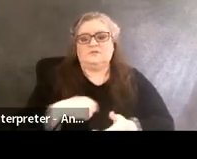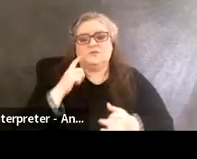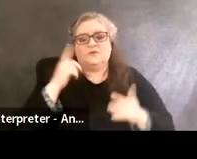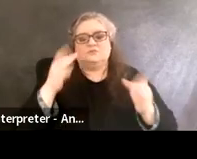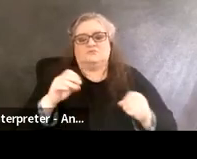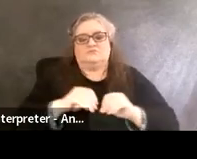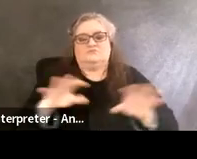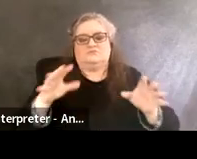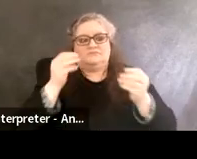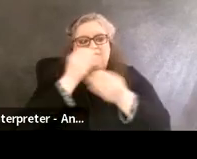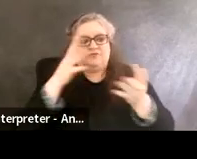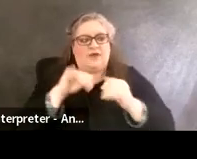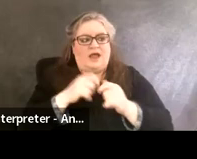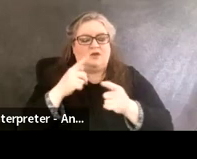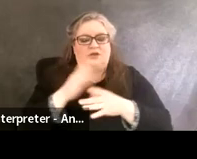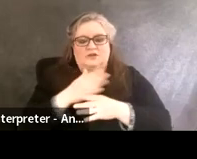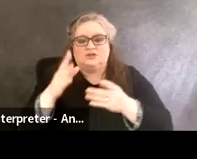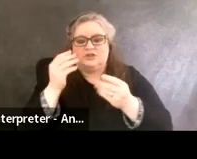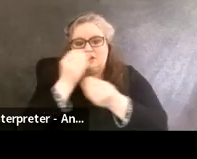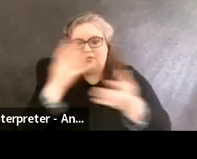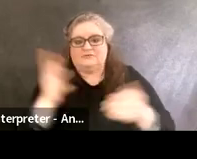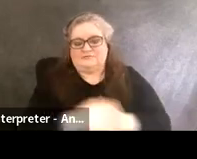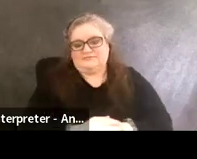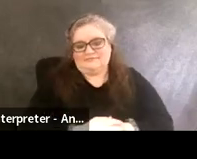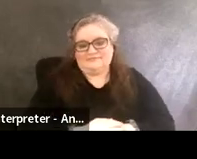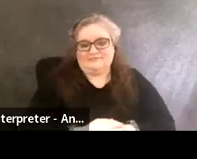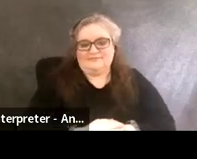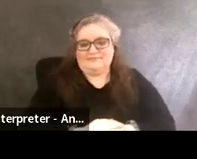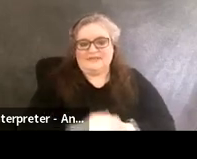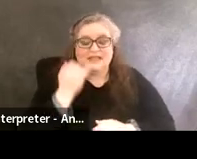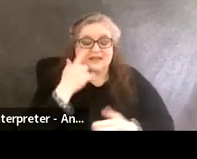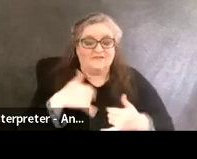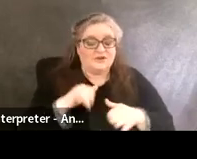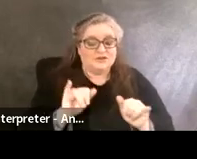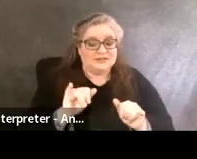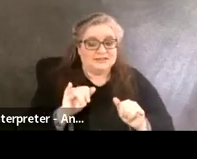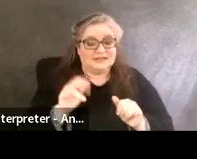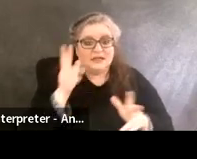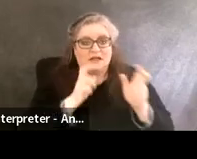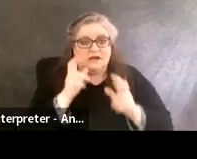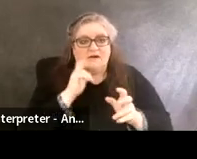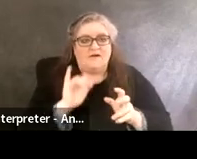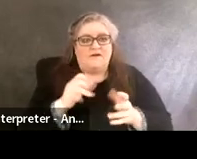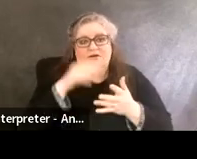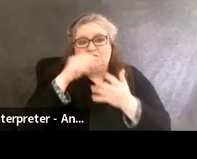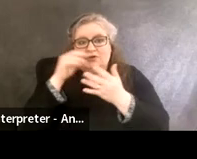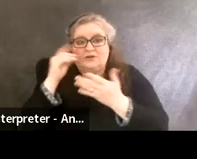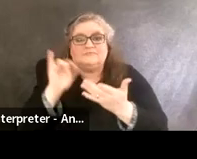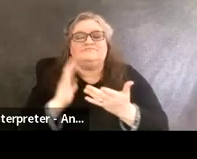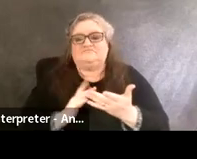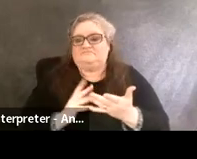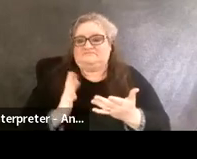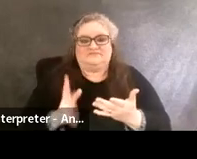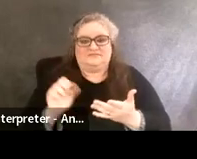sharing information about how you can share the word about those. So, if you're still intaking a lot of information, no worries. You'll be